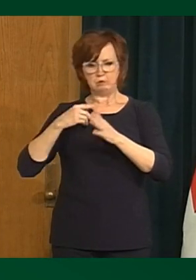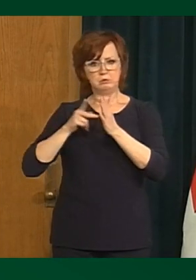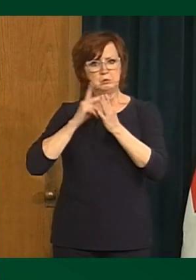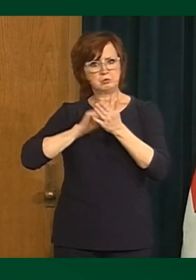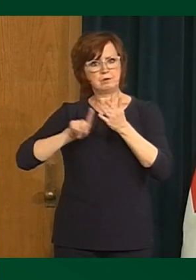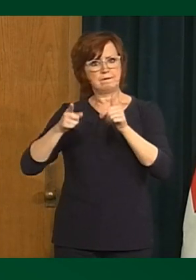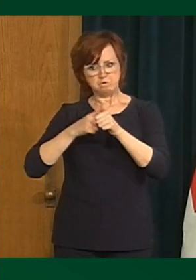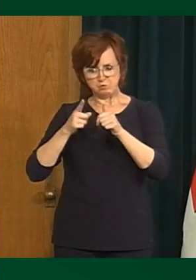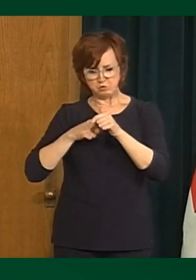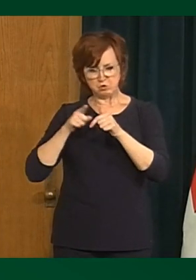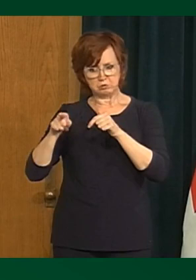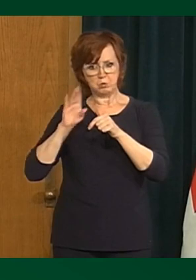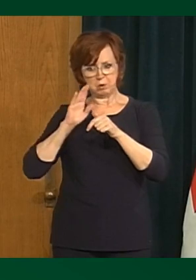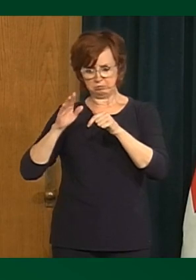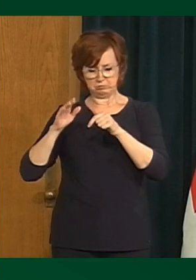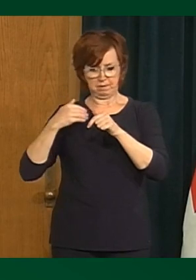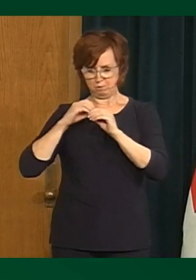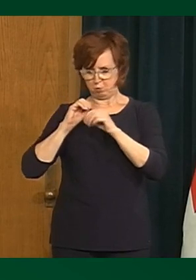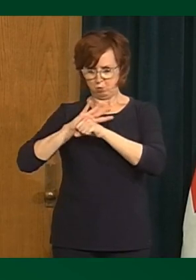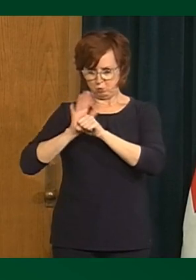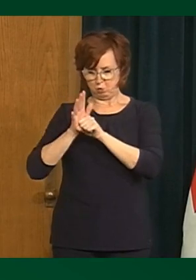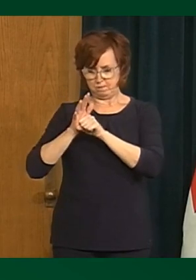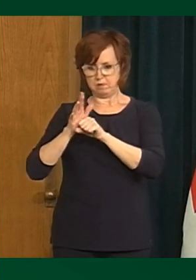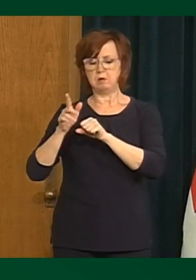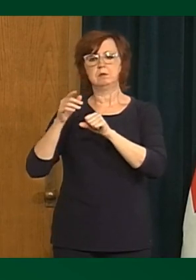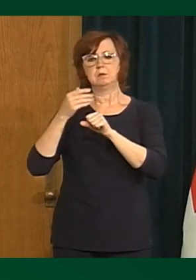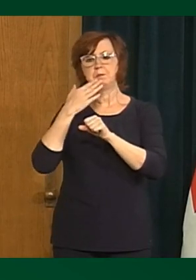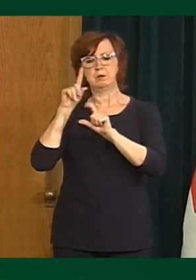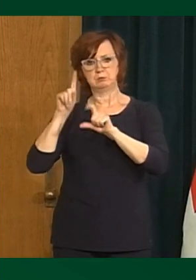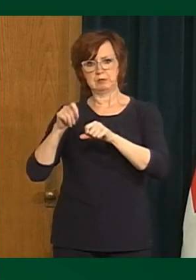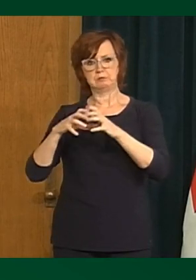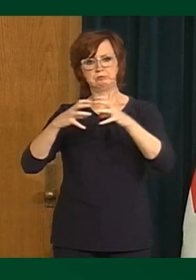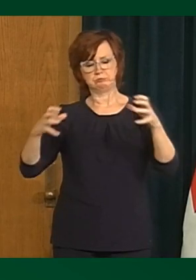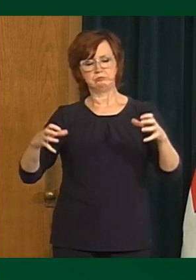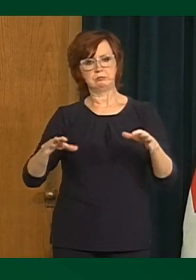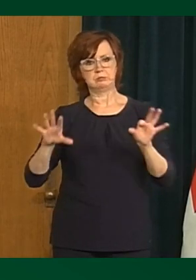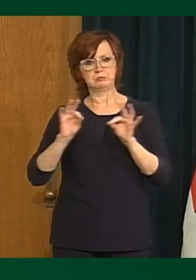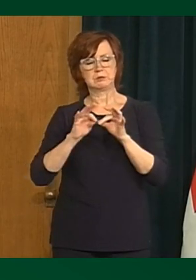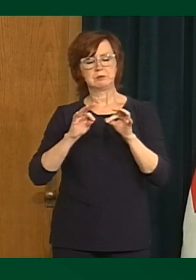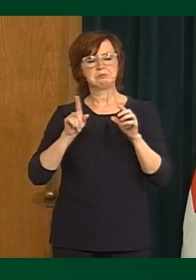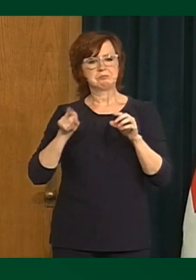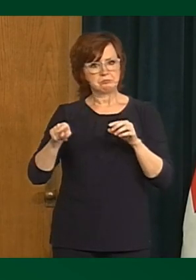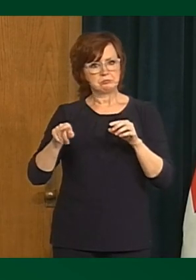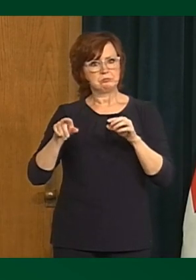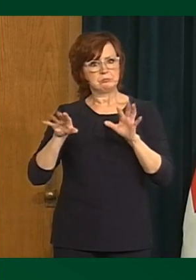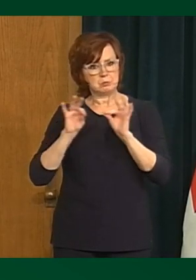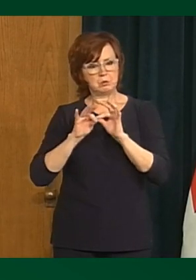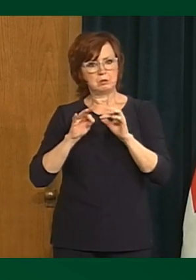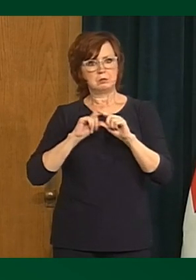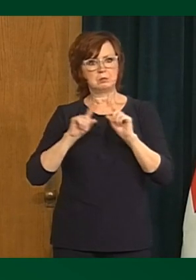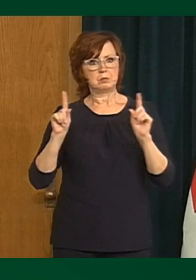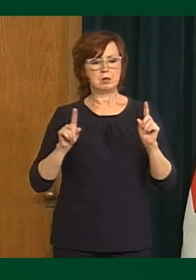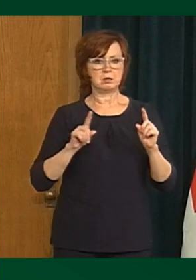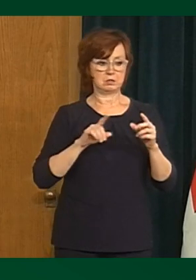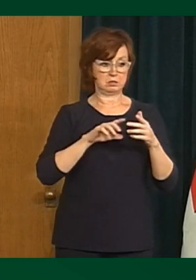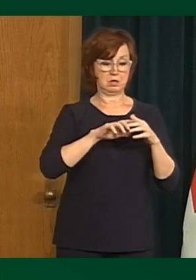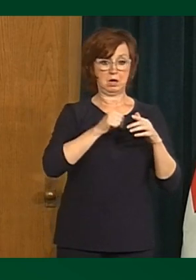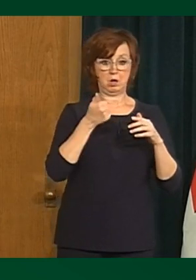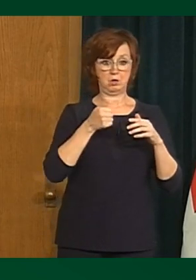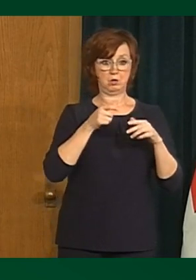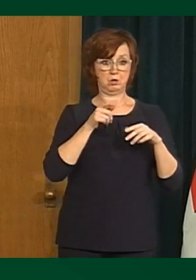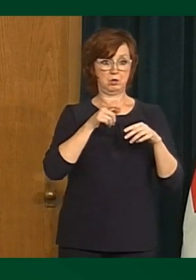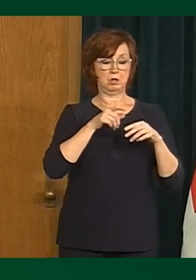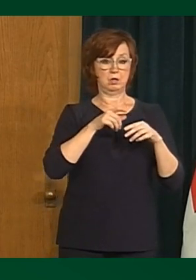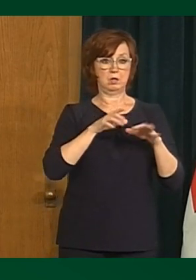list, which is national and international recommendations. And but I think the onus is on people themselves to